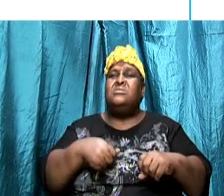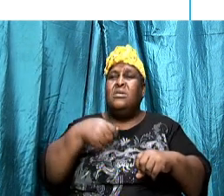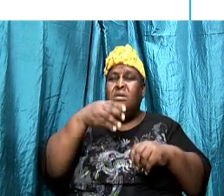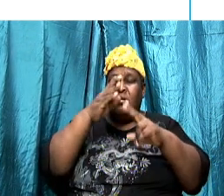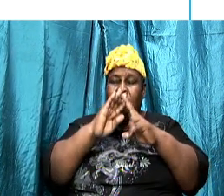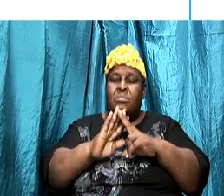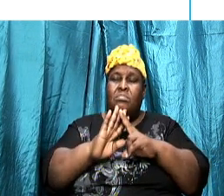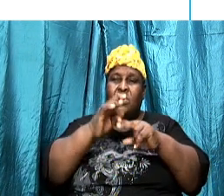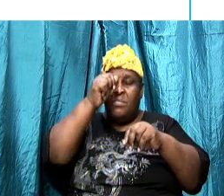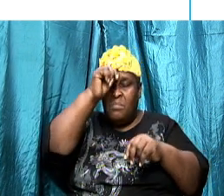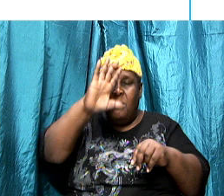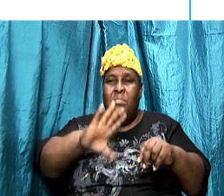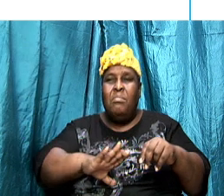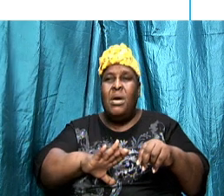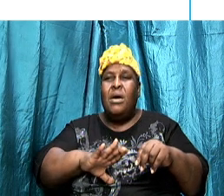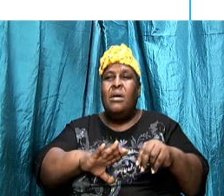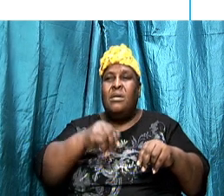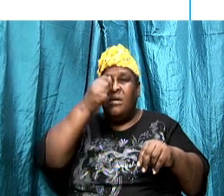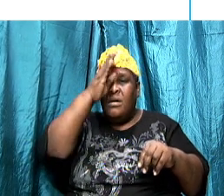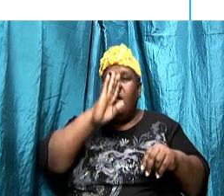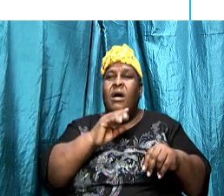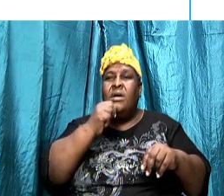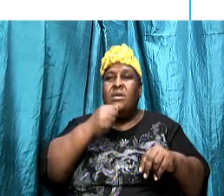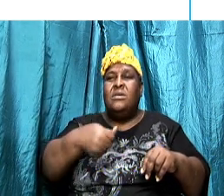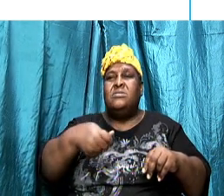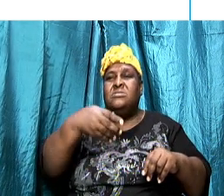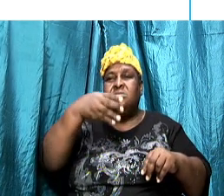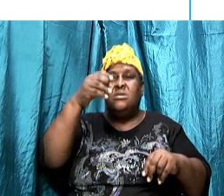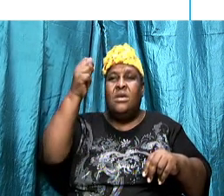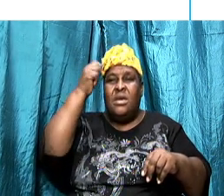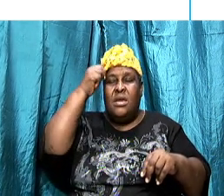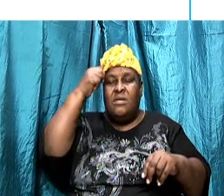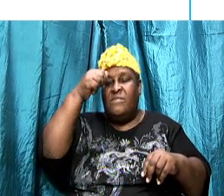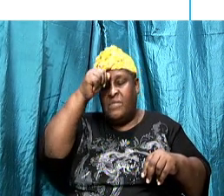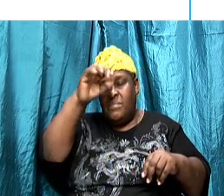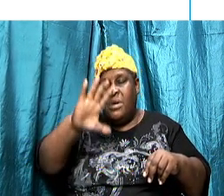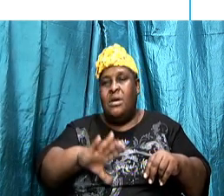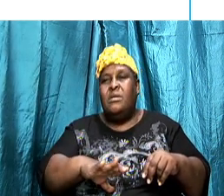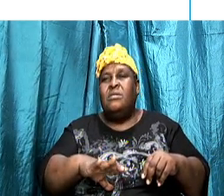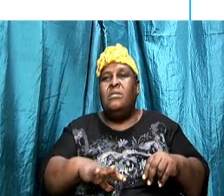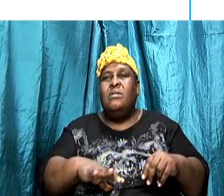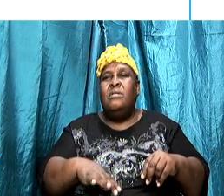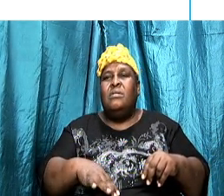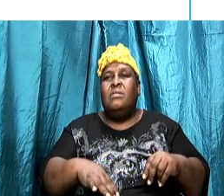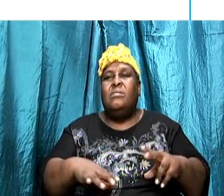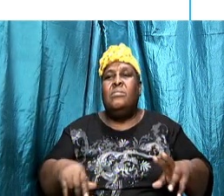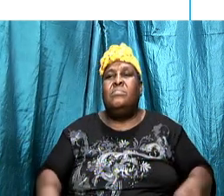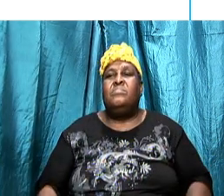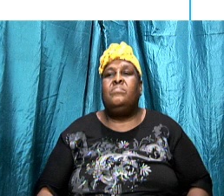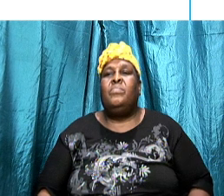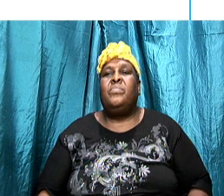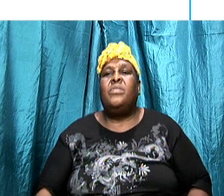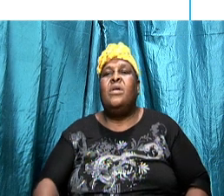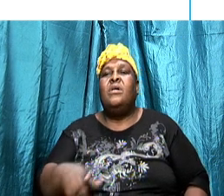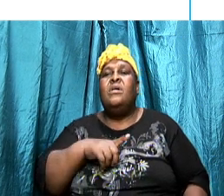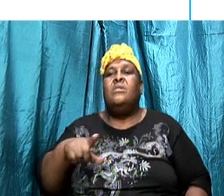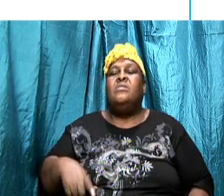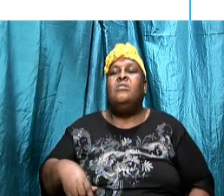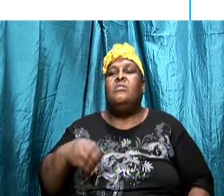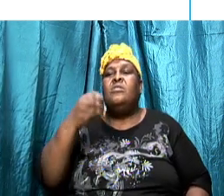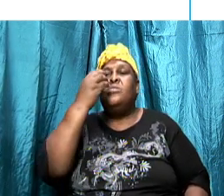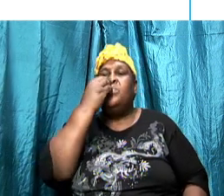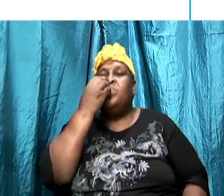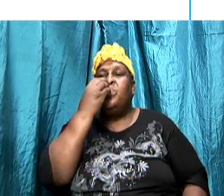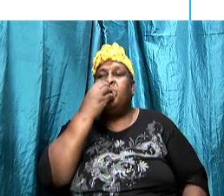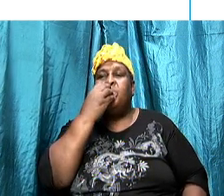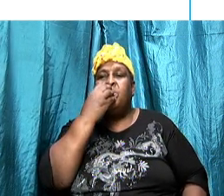uncovered dishonor her head, which is the man. He touched on the Lord's Supper,